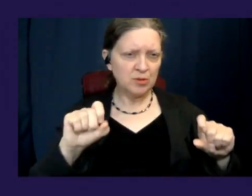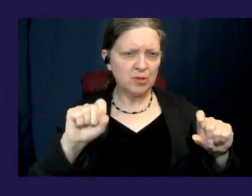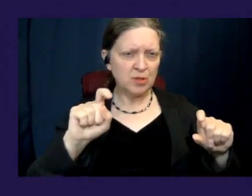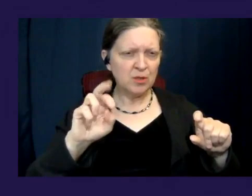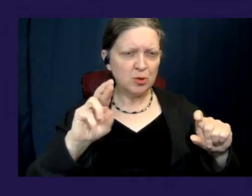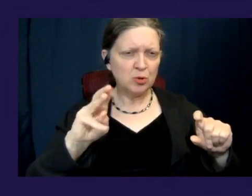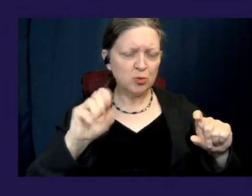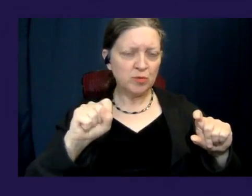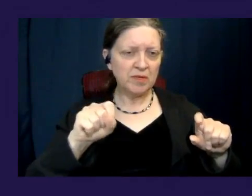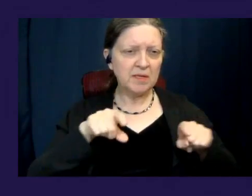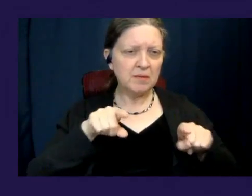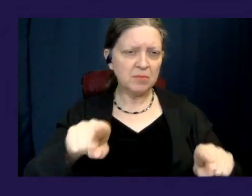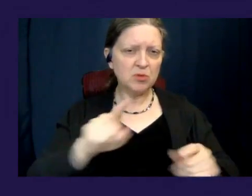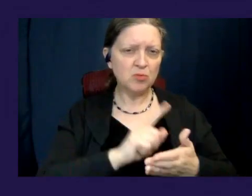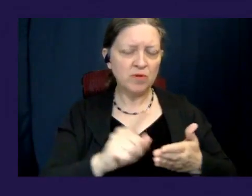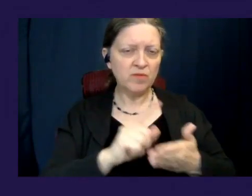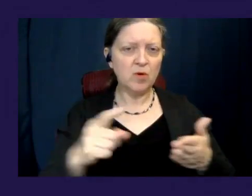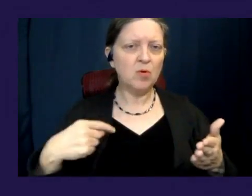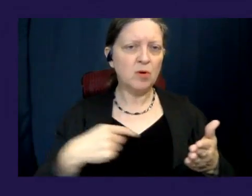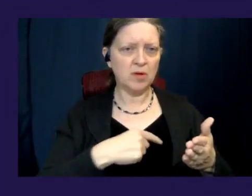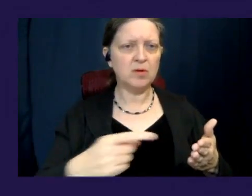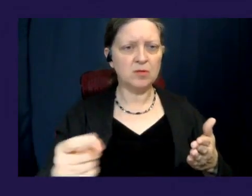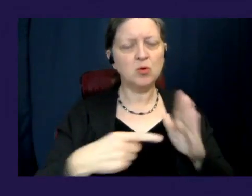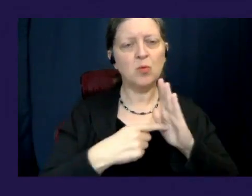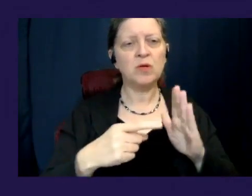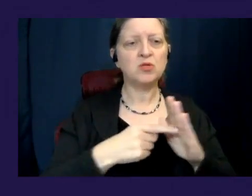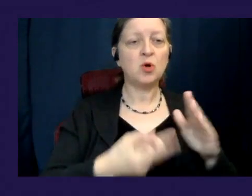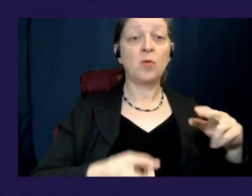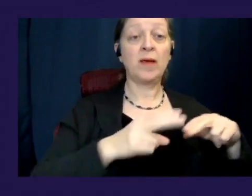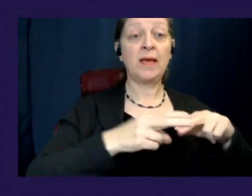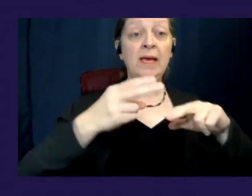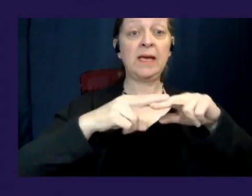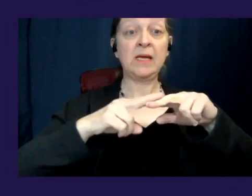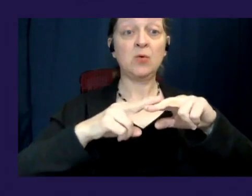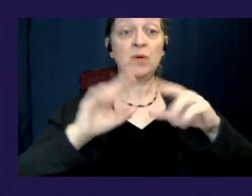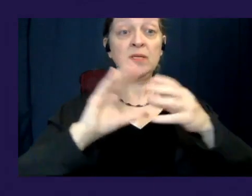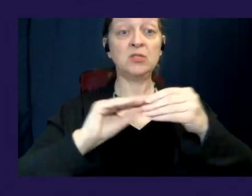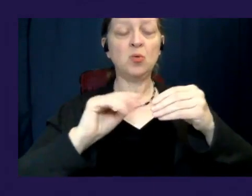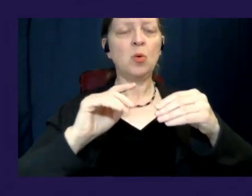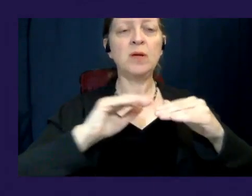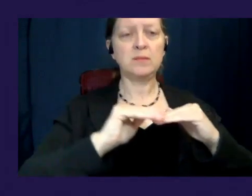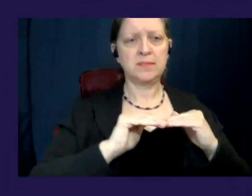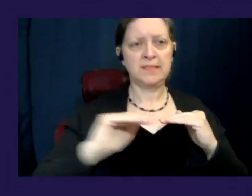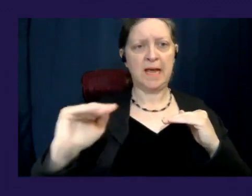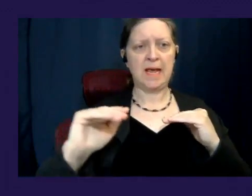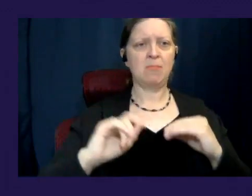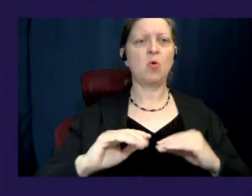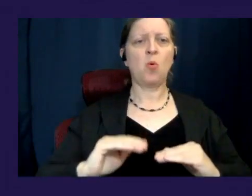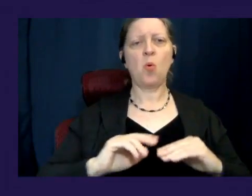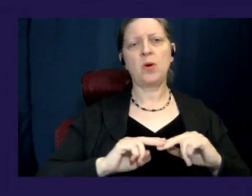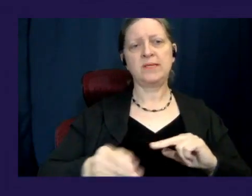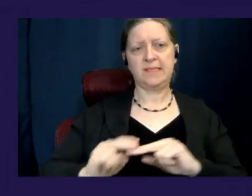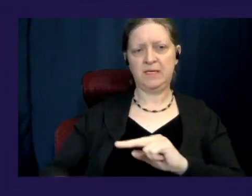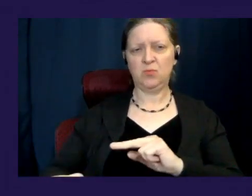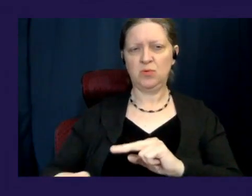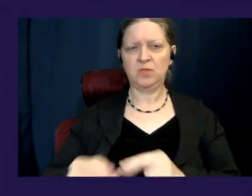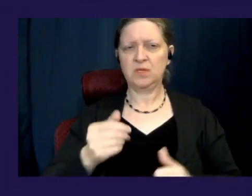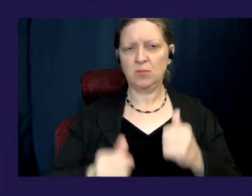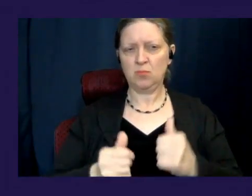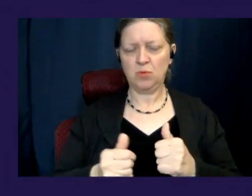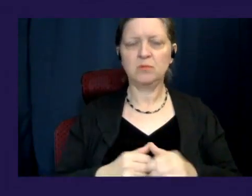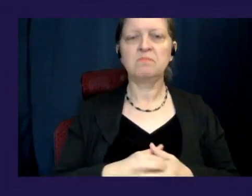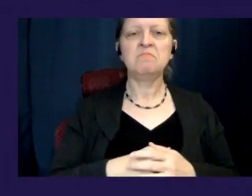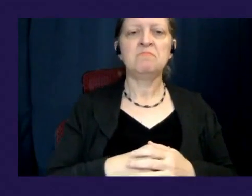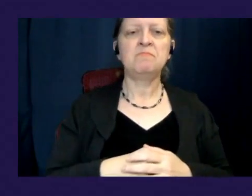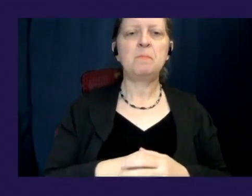or not it's increasing, stable, or even decreasing. And one thing we always found to be really